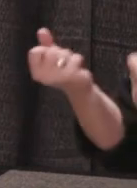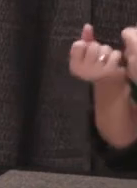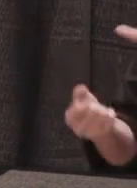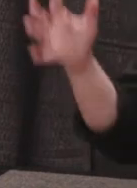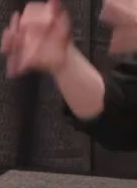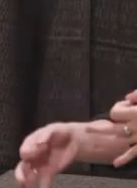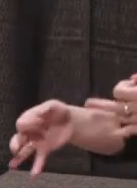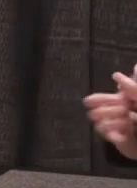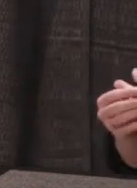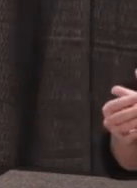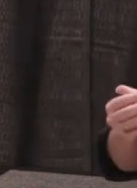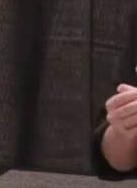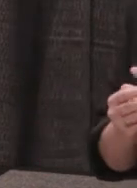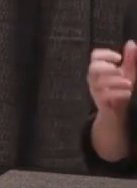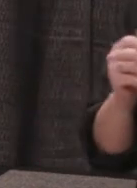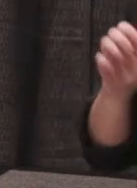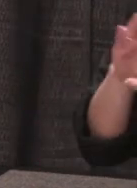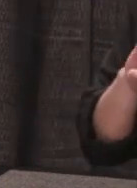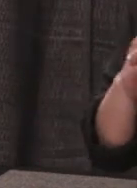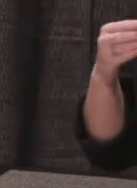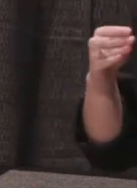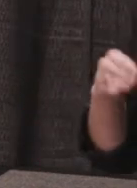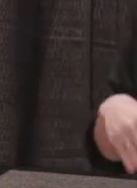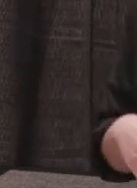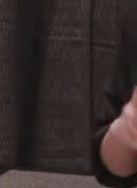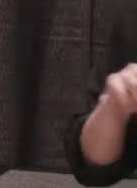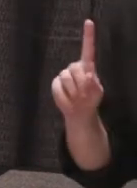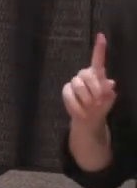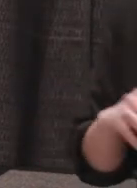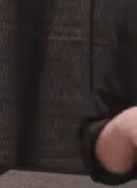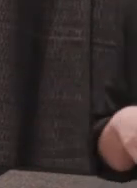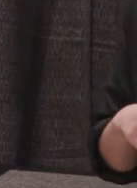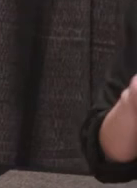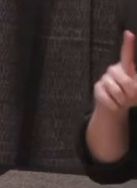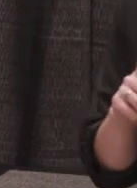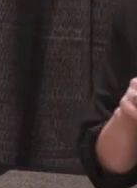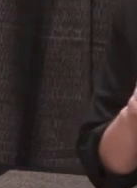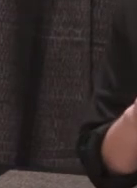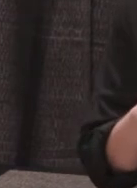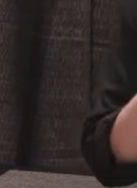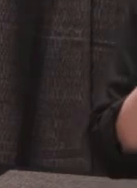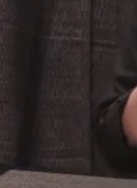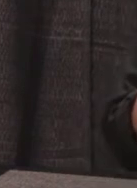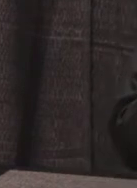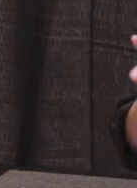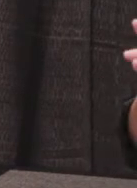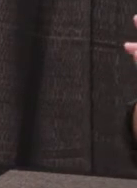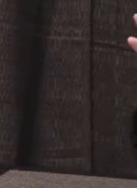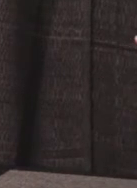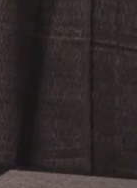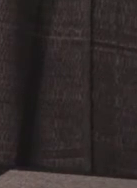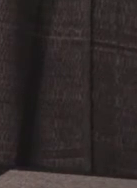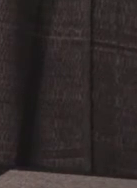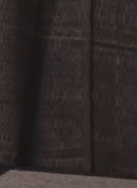that decision with the bakery. He said, well, that's different. It's only different in the sense of what the product is, okay? And I